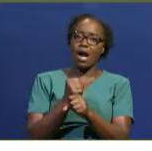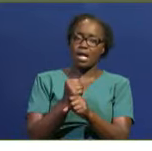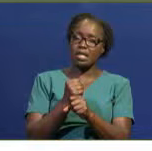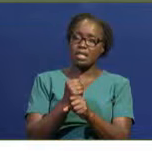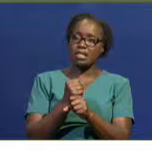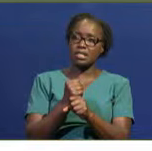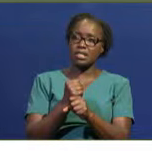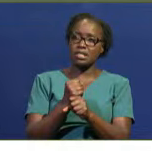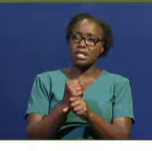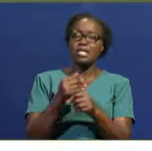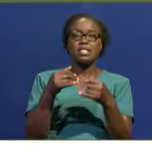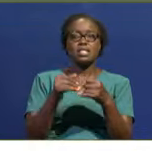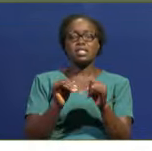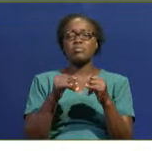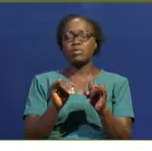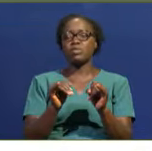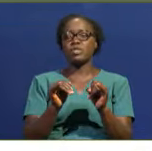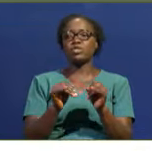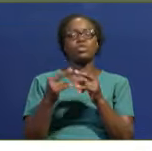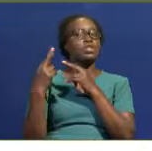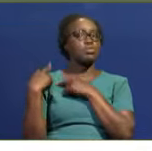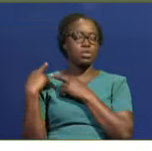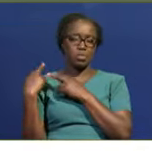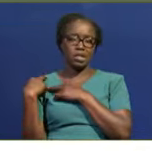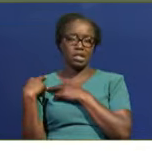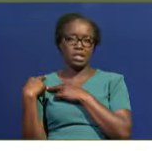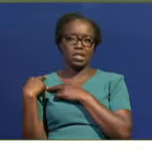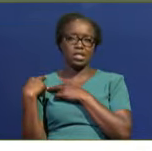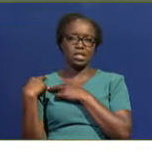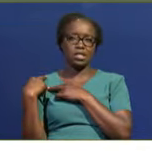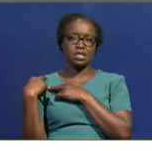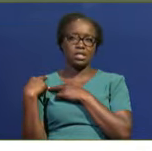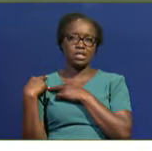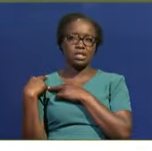this implementation responsibility.